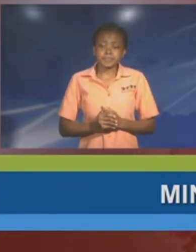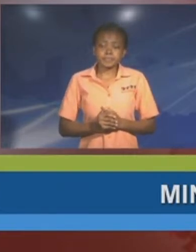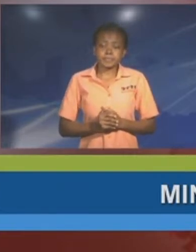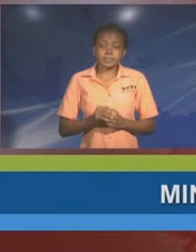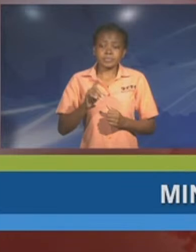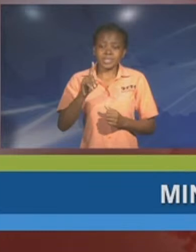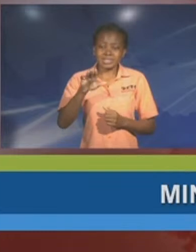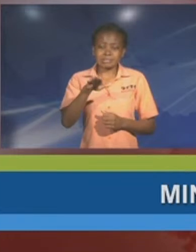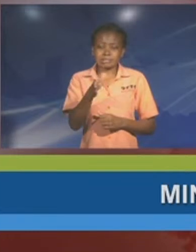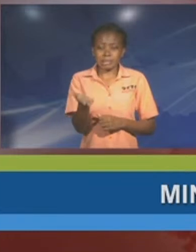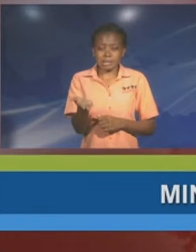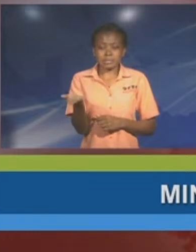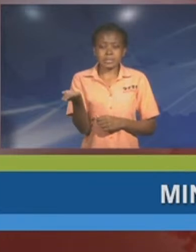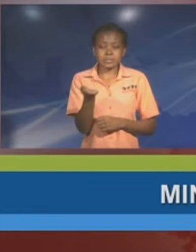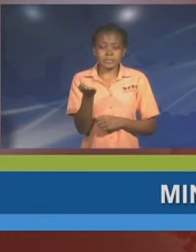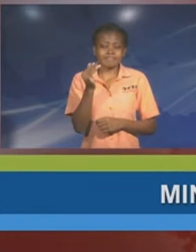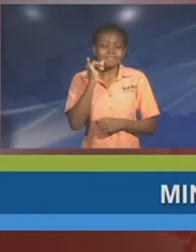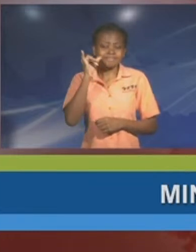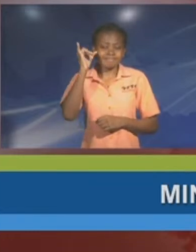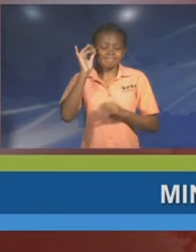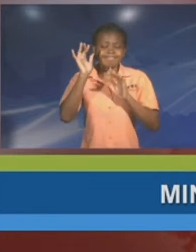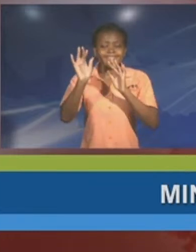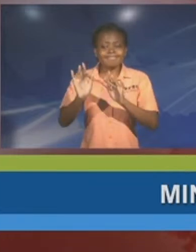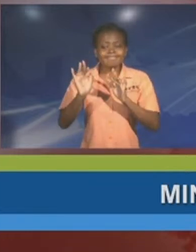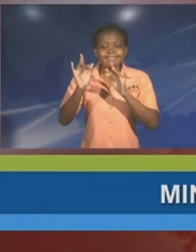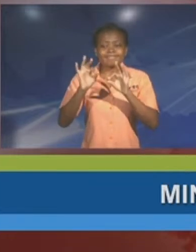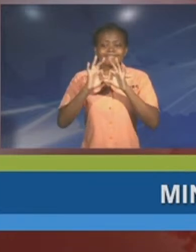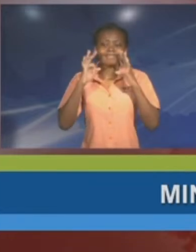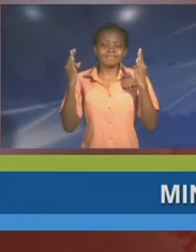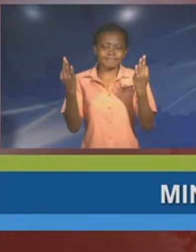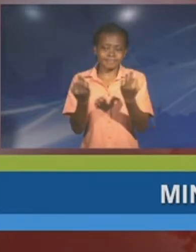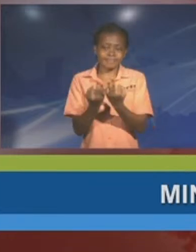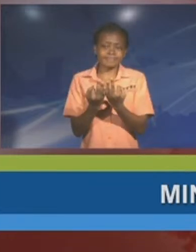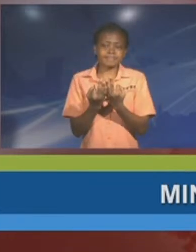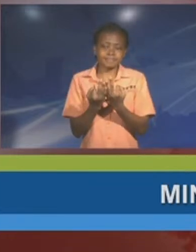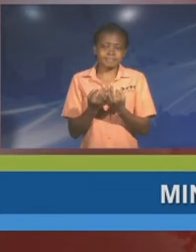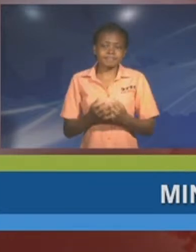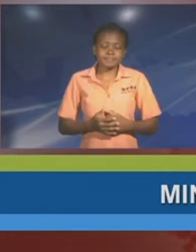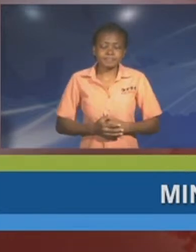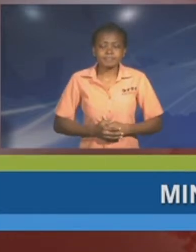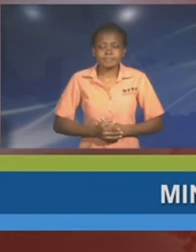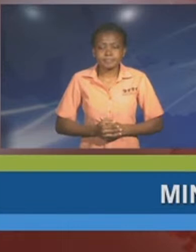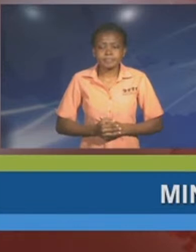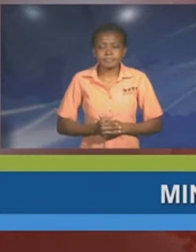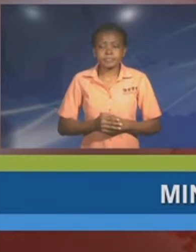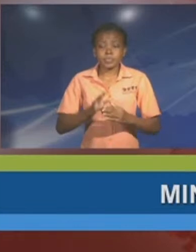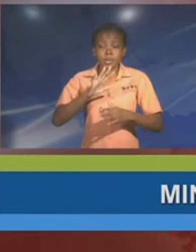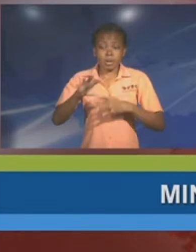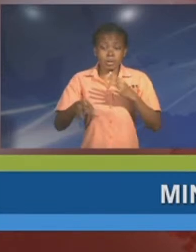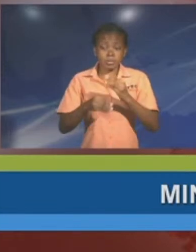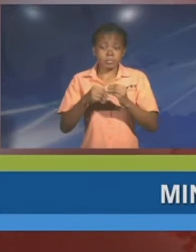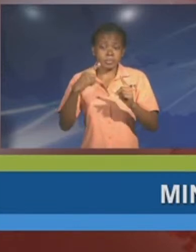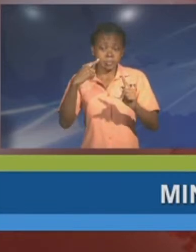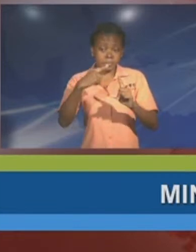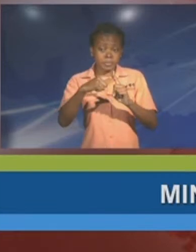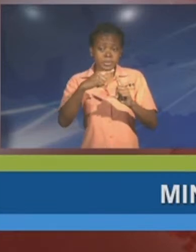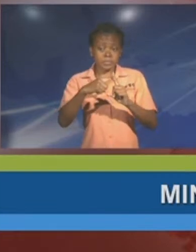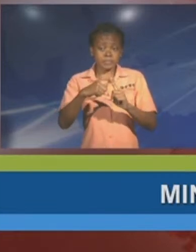during that period as well, and condolences to the family of that individual. Total active positive cases now stand